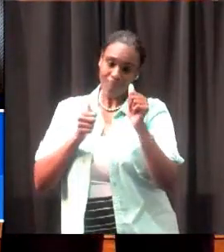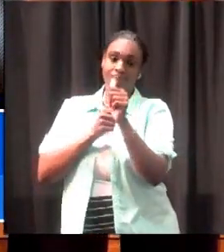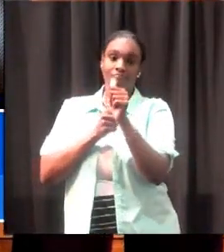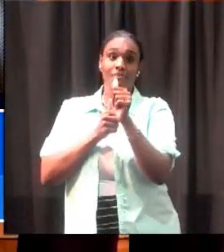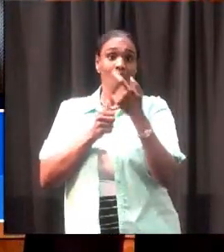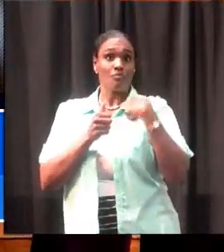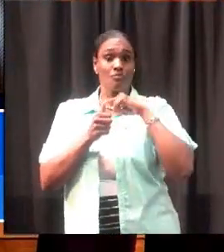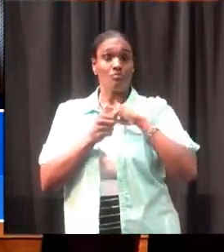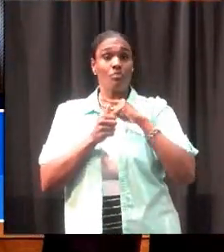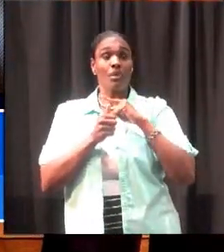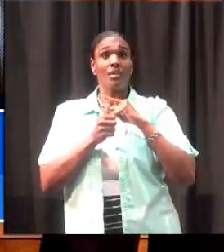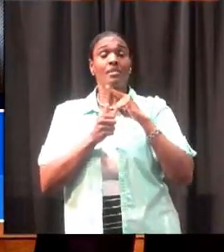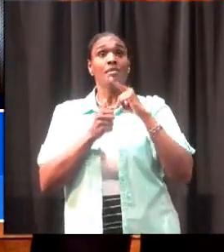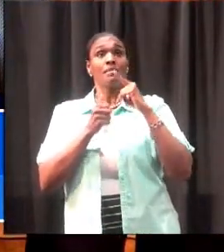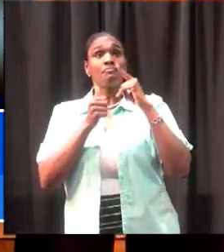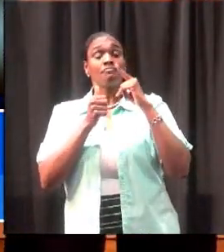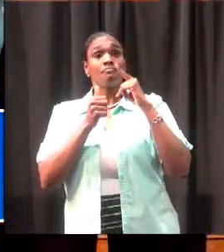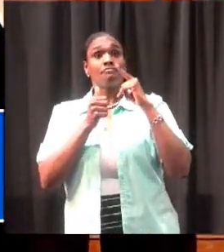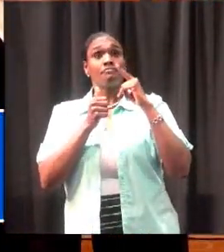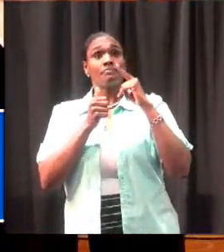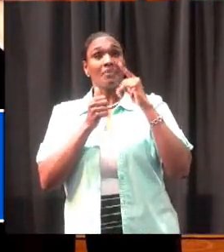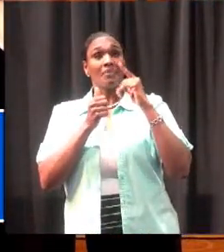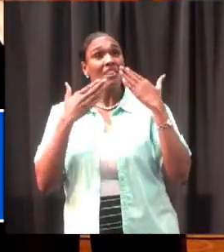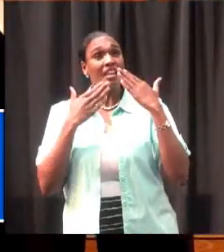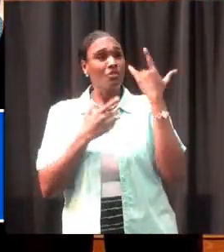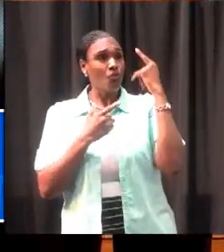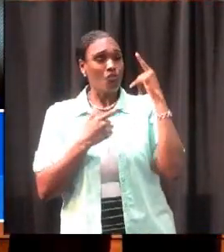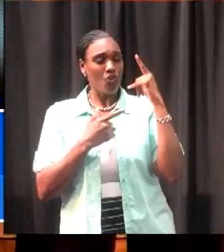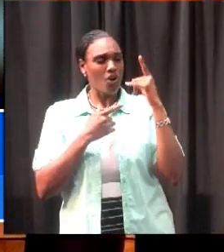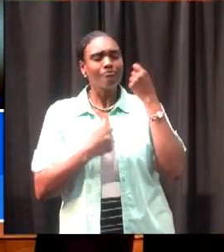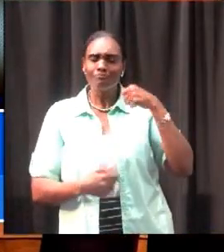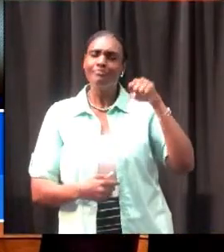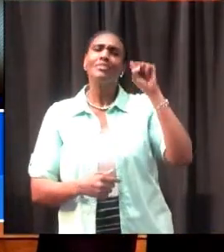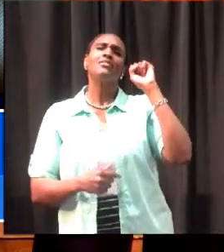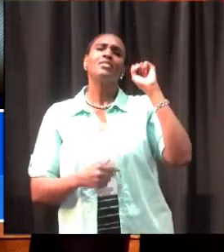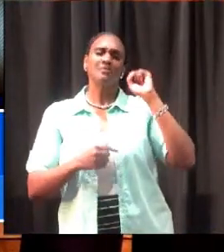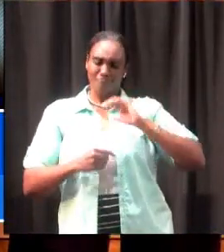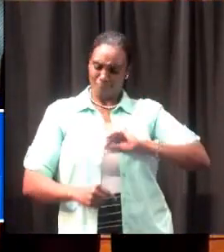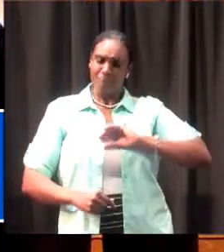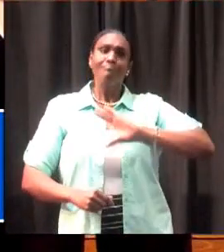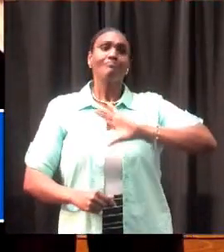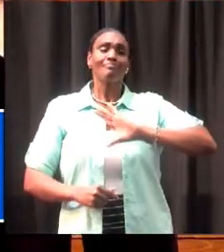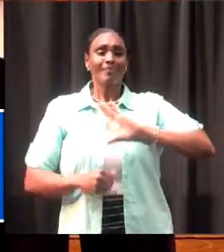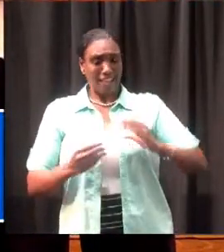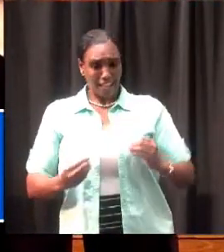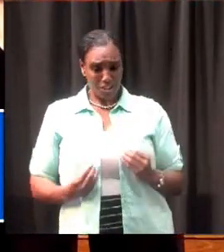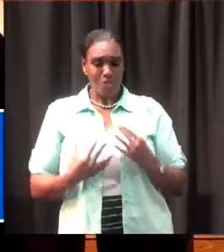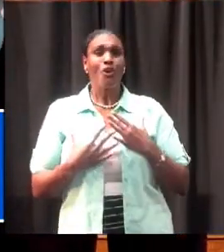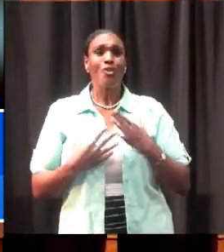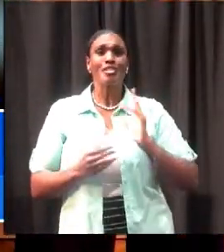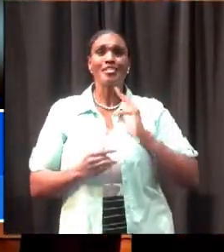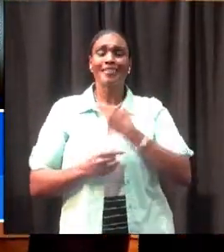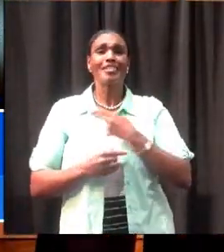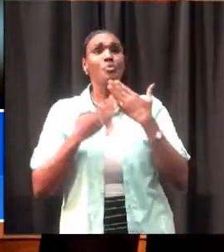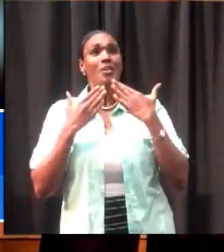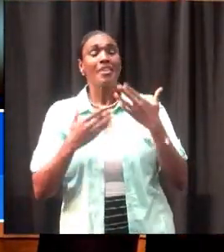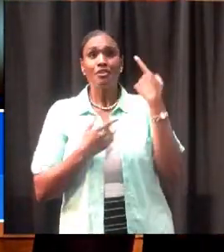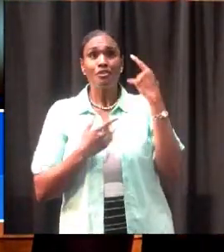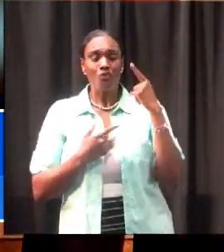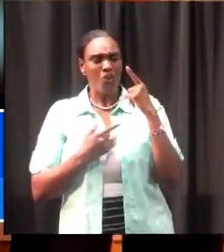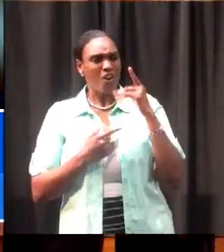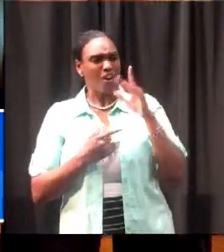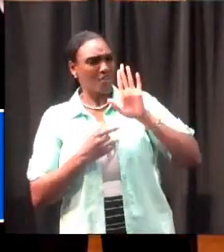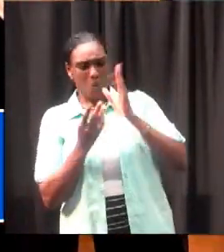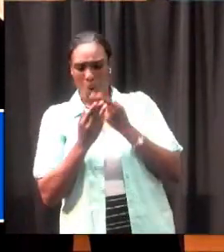thank you for lifting up bowed down heads, God. We thank you for healing and deliverance, God. We thank you for the presence of the